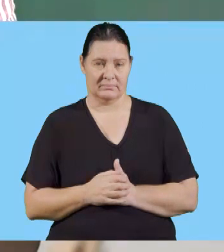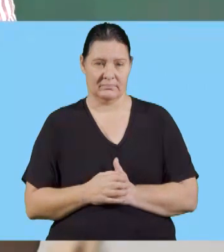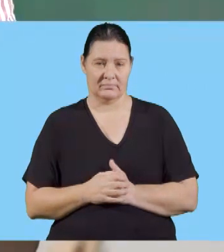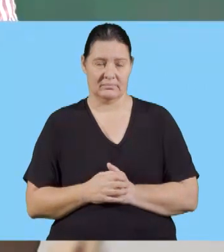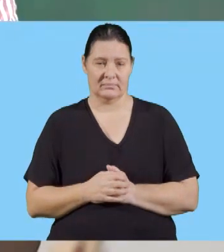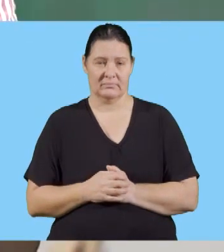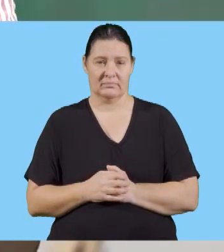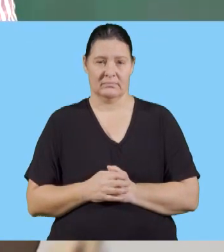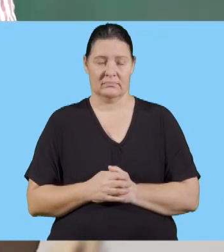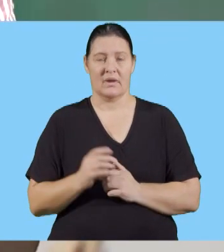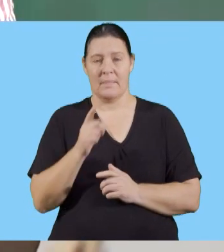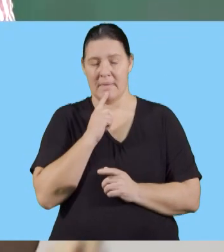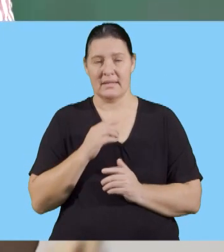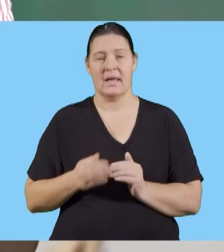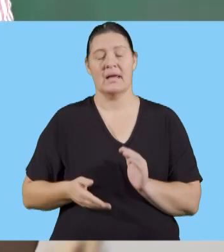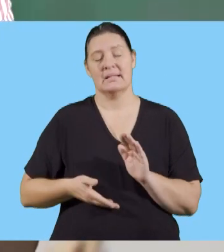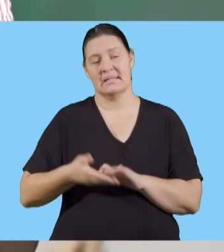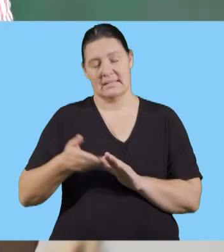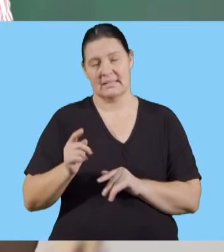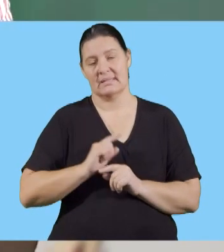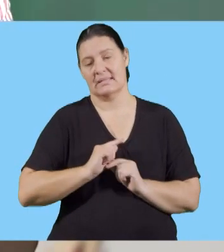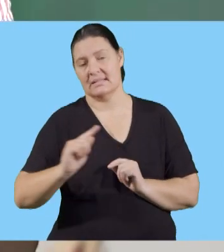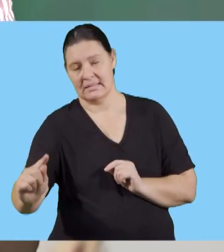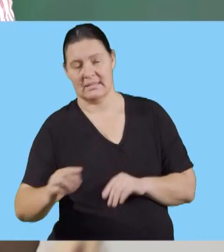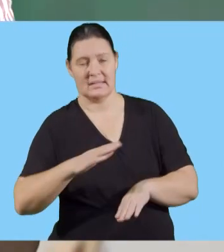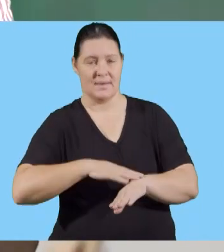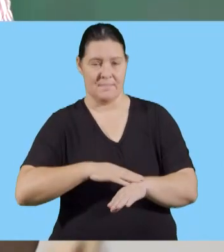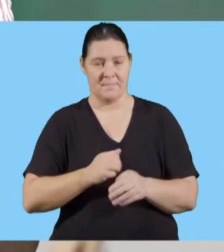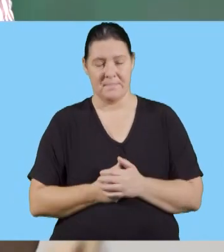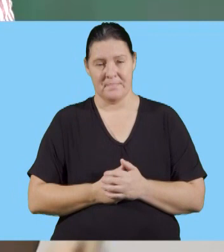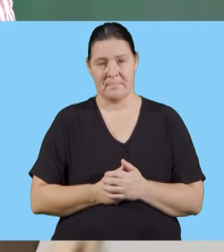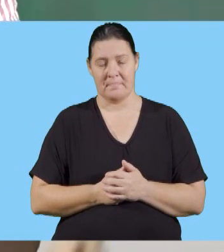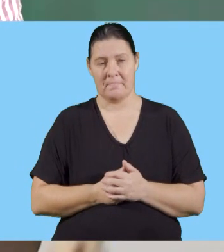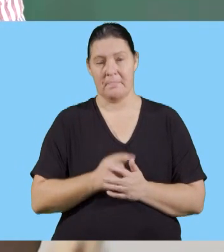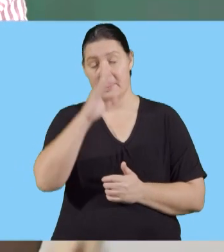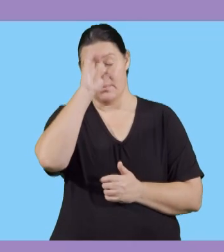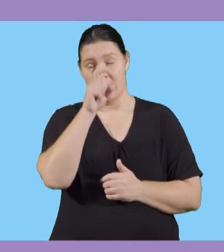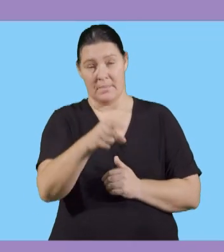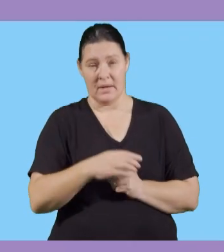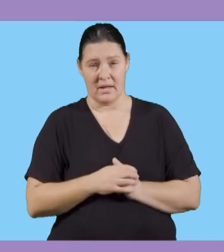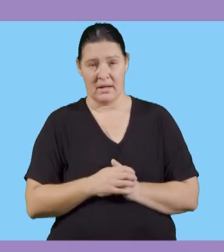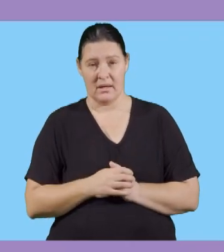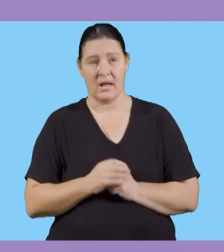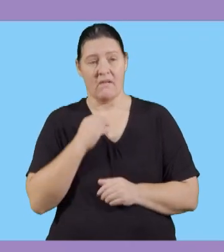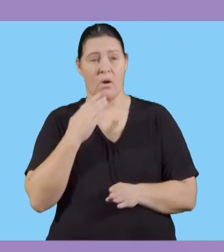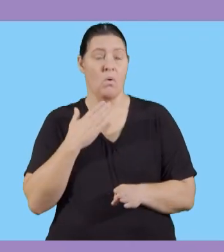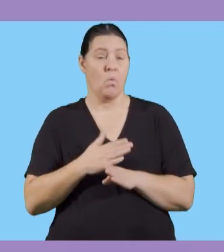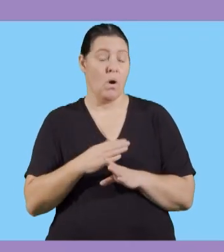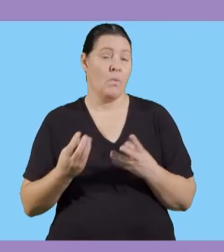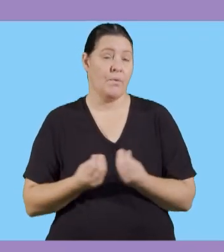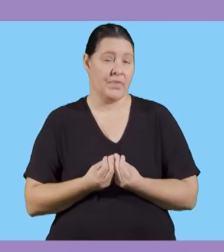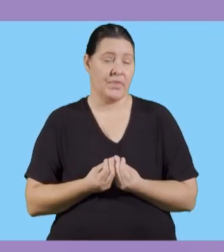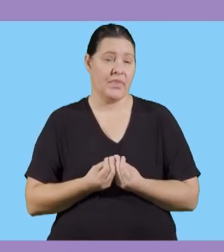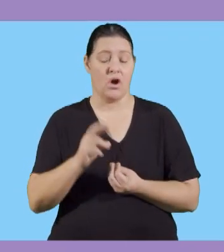is our distance, speed, and time. Remember, when we are working with